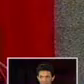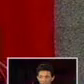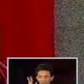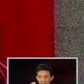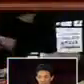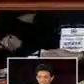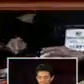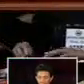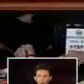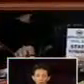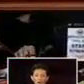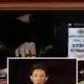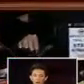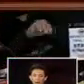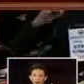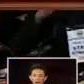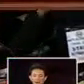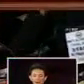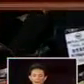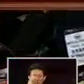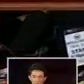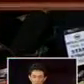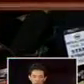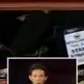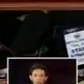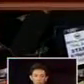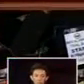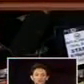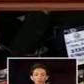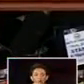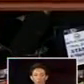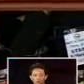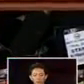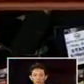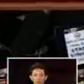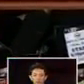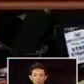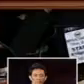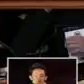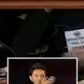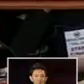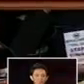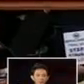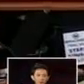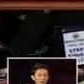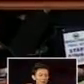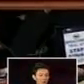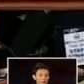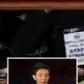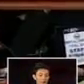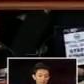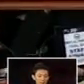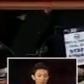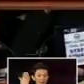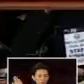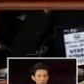but I will agree with you and that's why to the depositors who are watching, I wanted to send them the message that you don't have a choice kapag impeachment